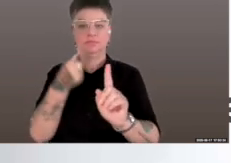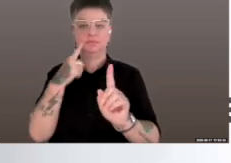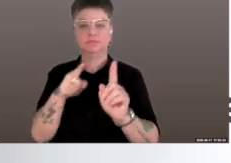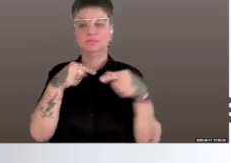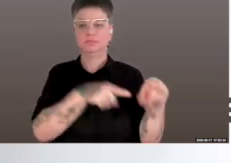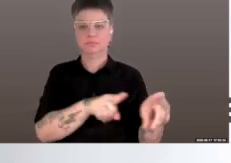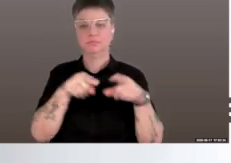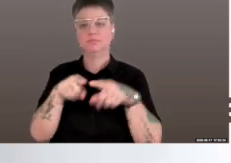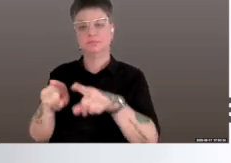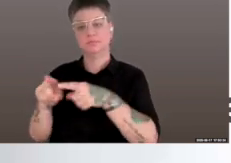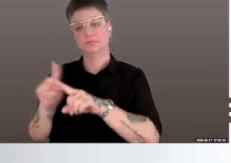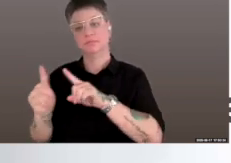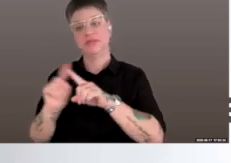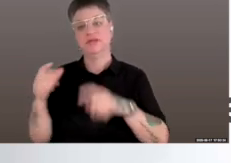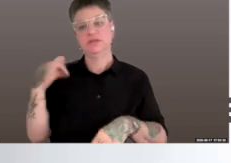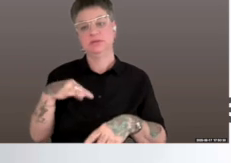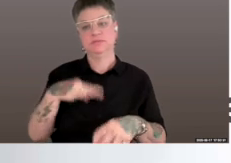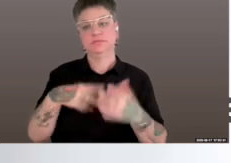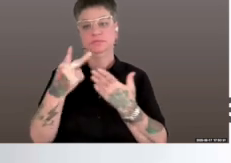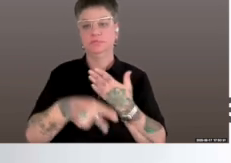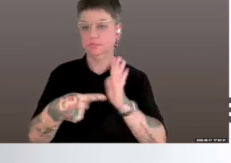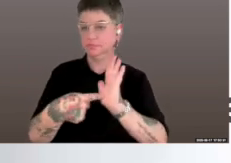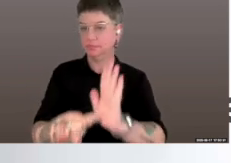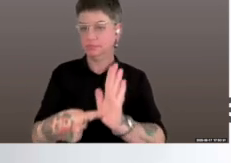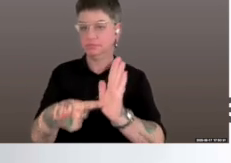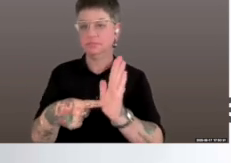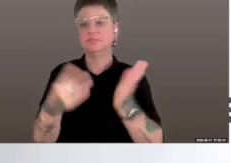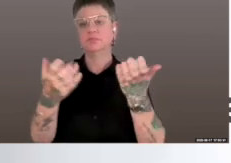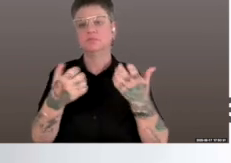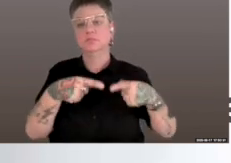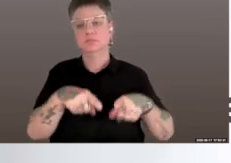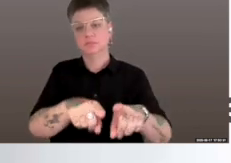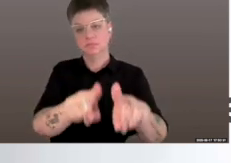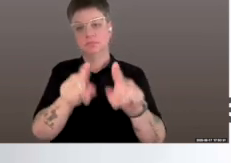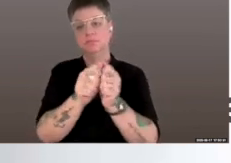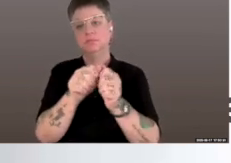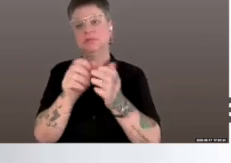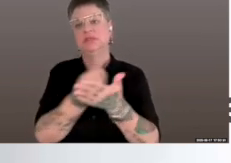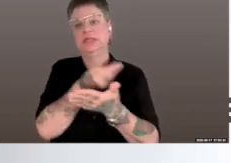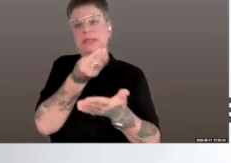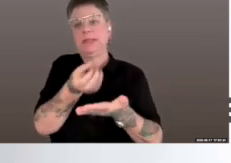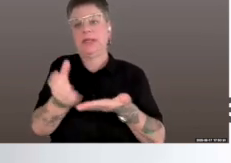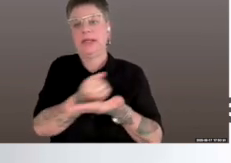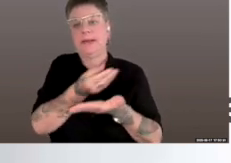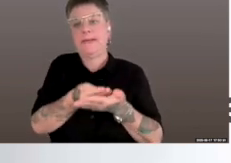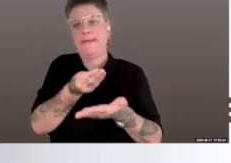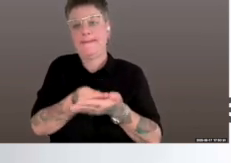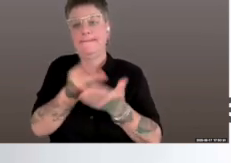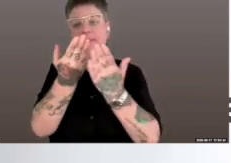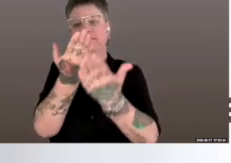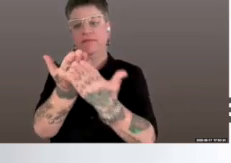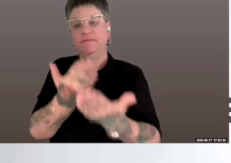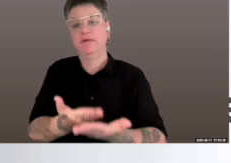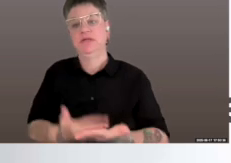degradation, resulting in reduced vehicle performance, vehicle depreciation, and costly repairs. In our last two public